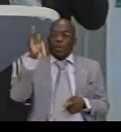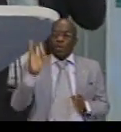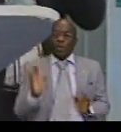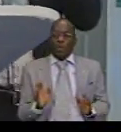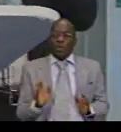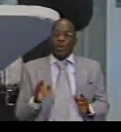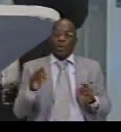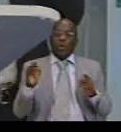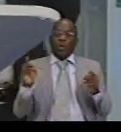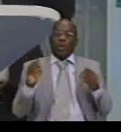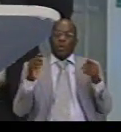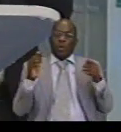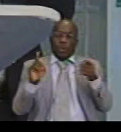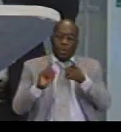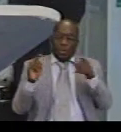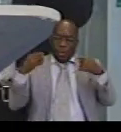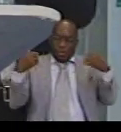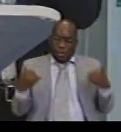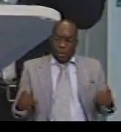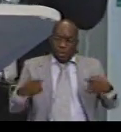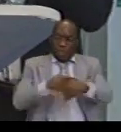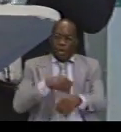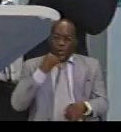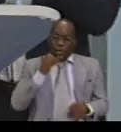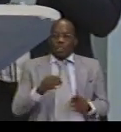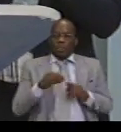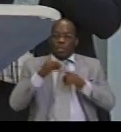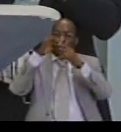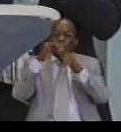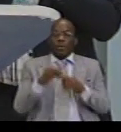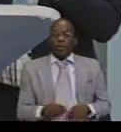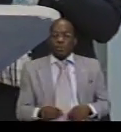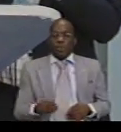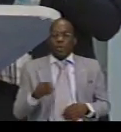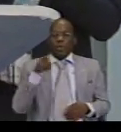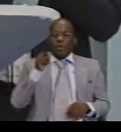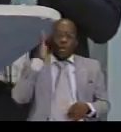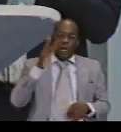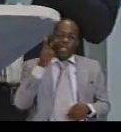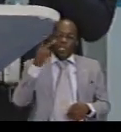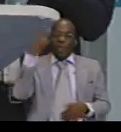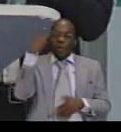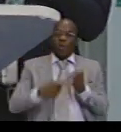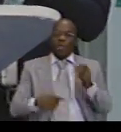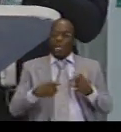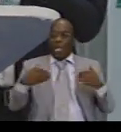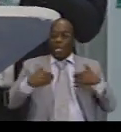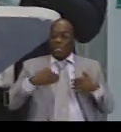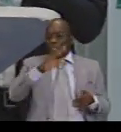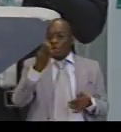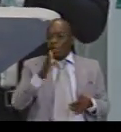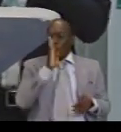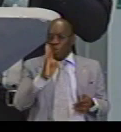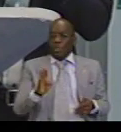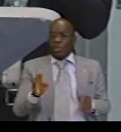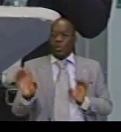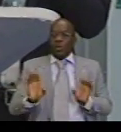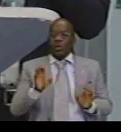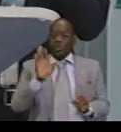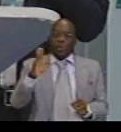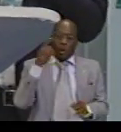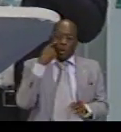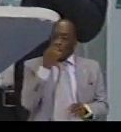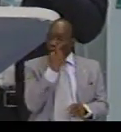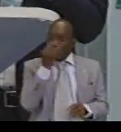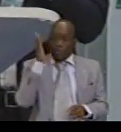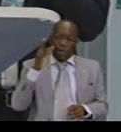special. You will see what you have never seen before. Your eyes will see it. Nobody will